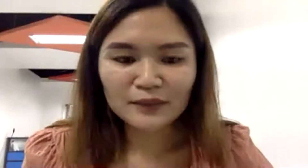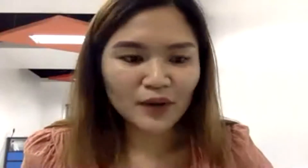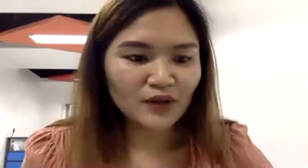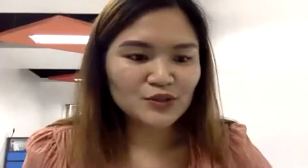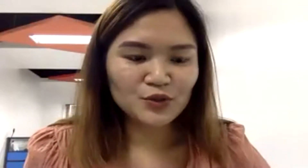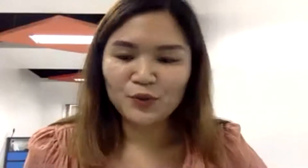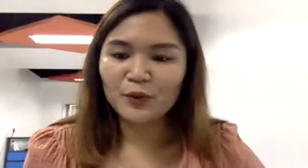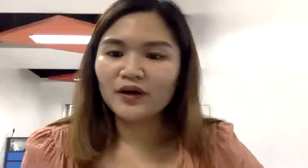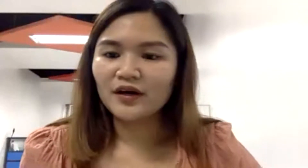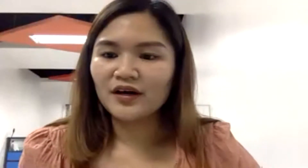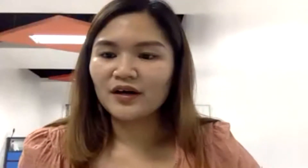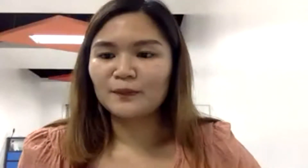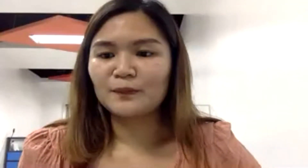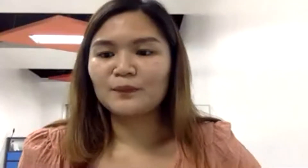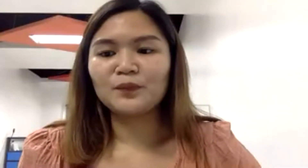chat box yung